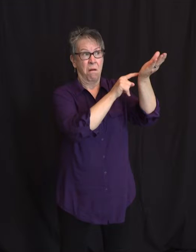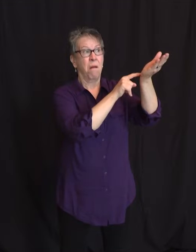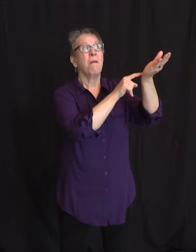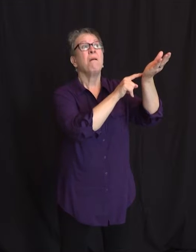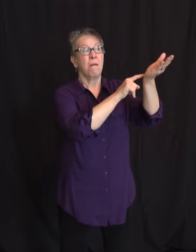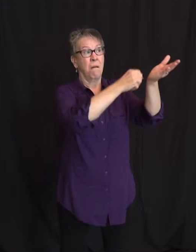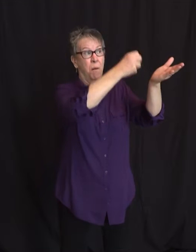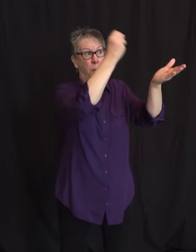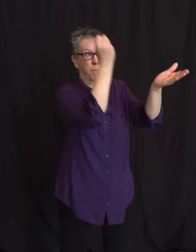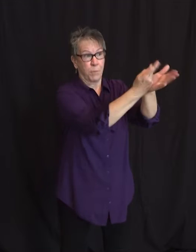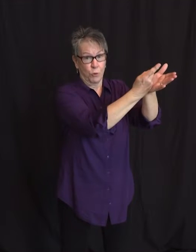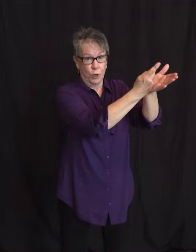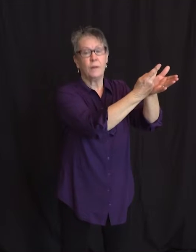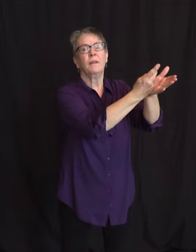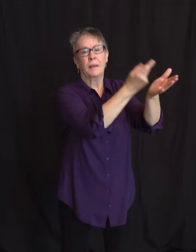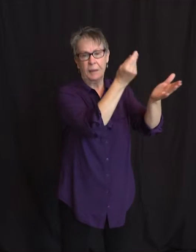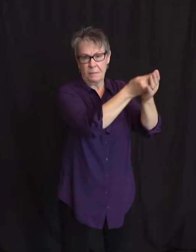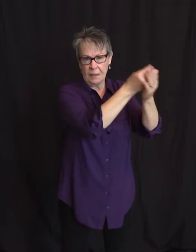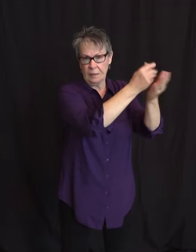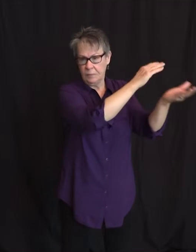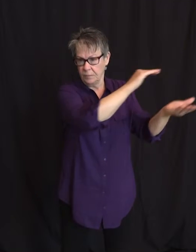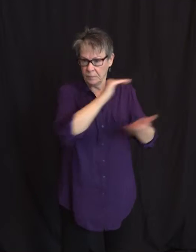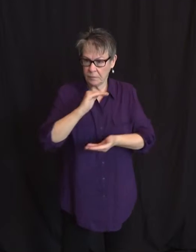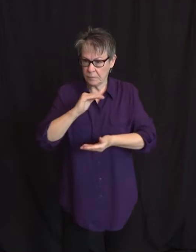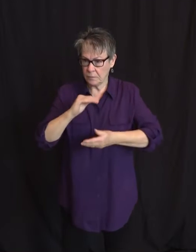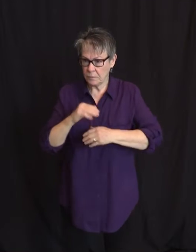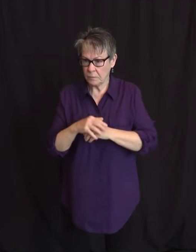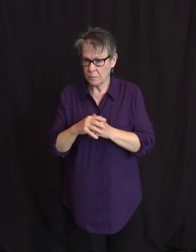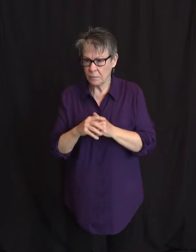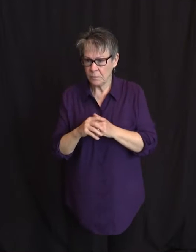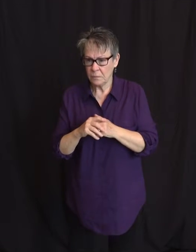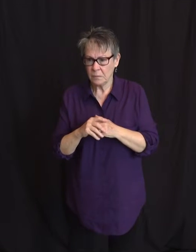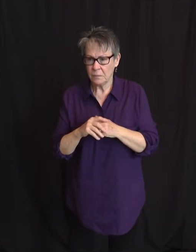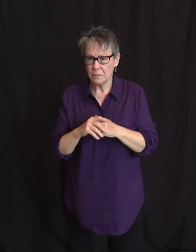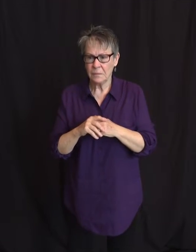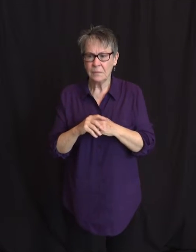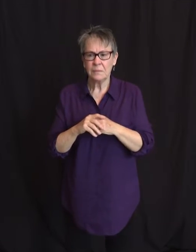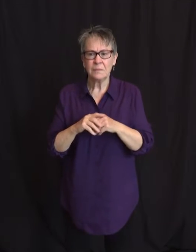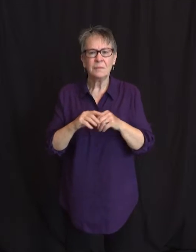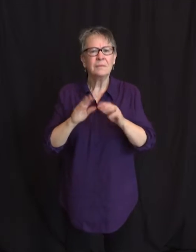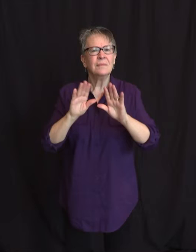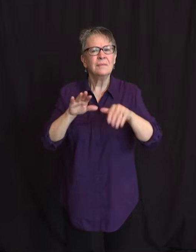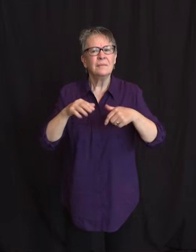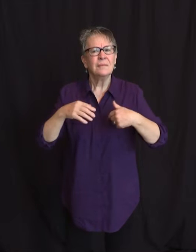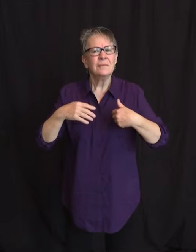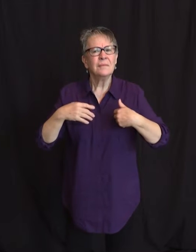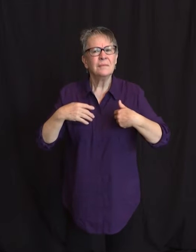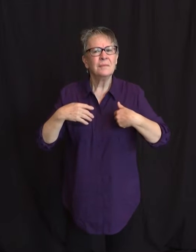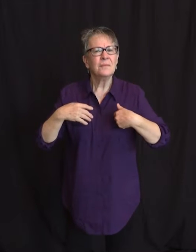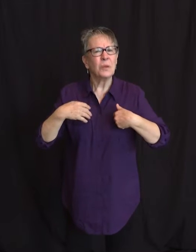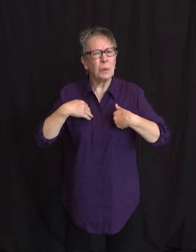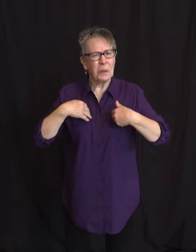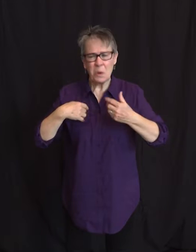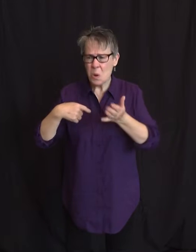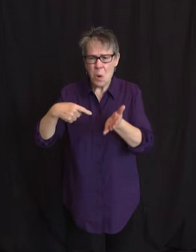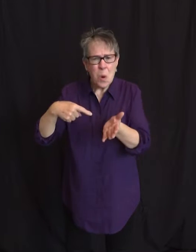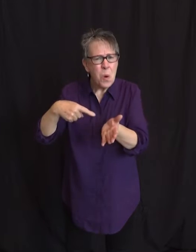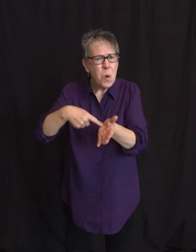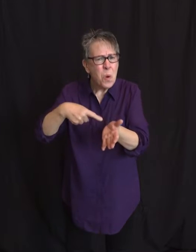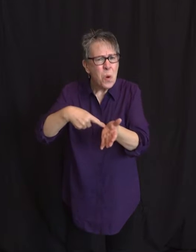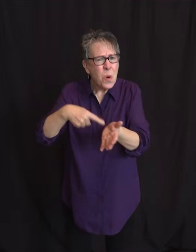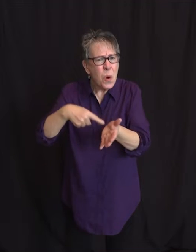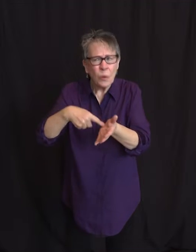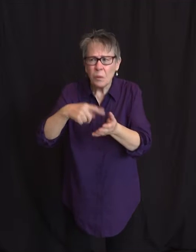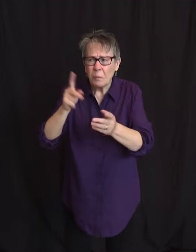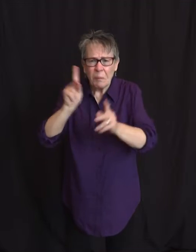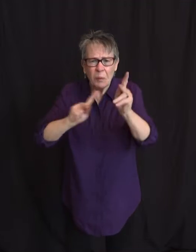now, to everybody who has been lost, to everybody who's putting their own self-interest to one side until our